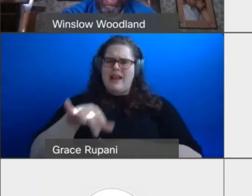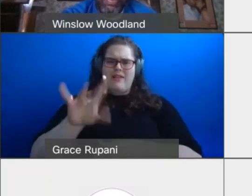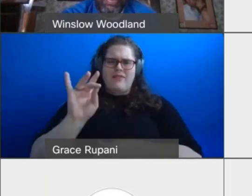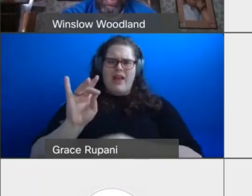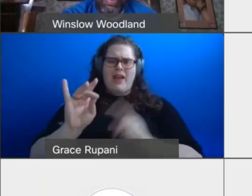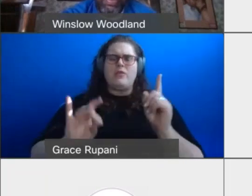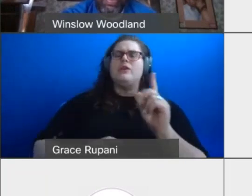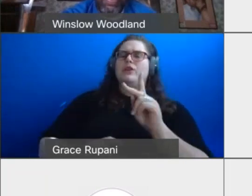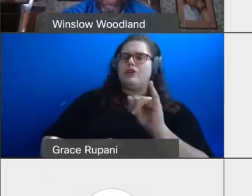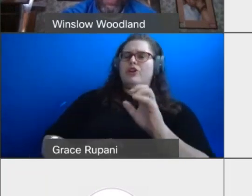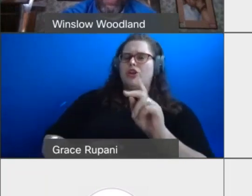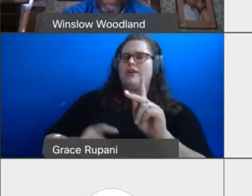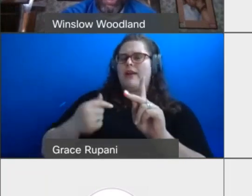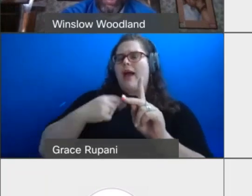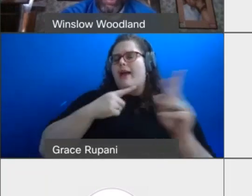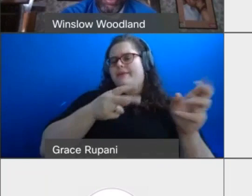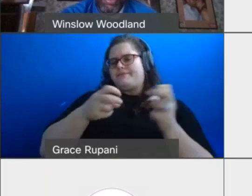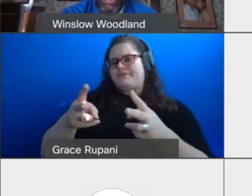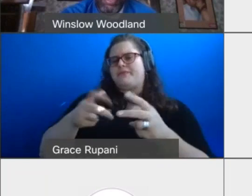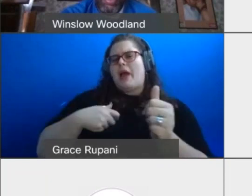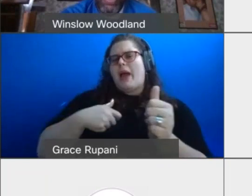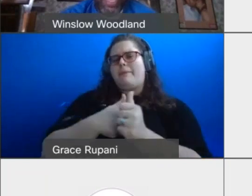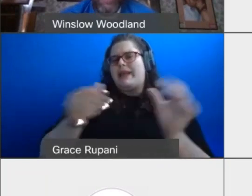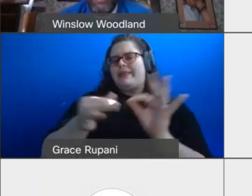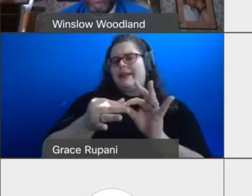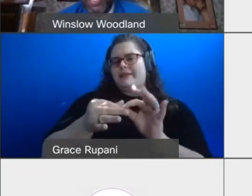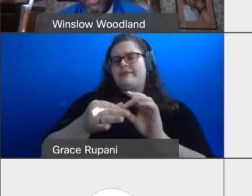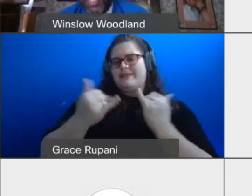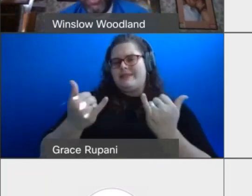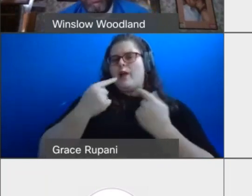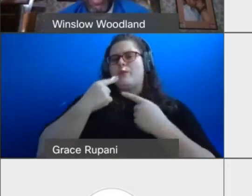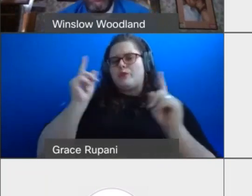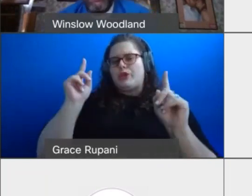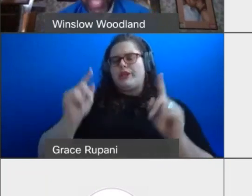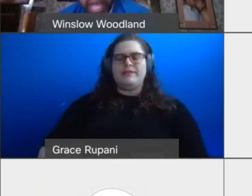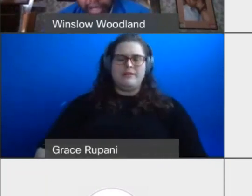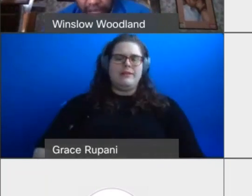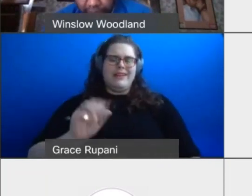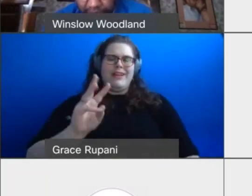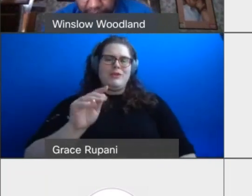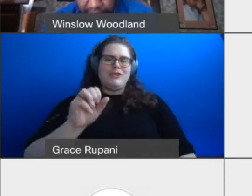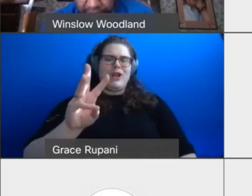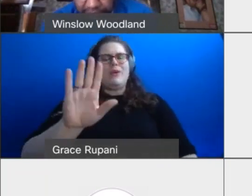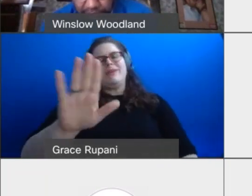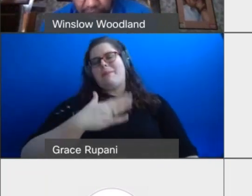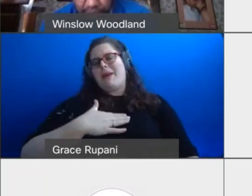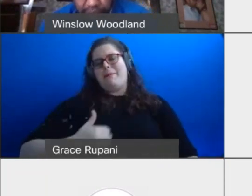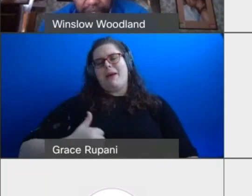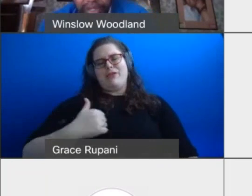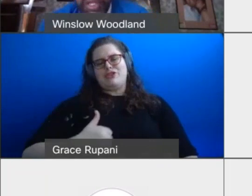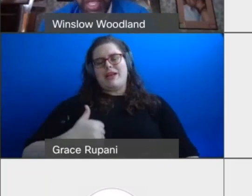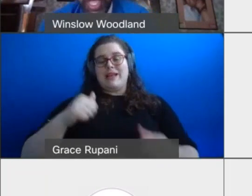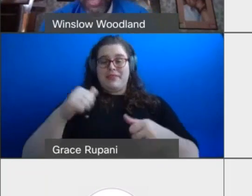and it's working. So thank you. What happened is I did a bad copy and paste this week,